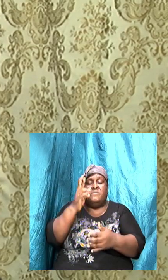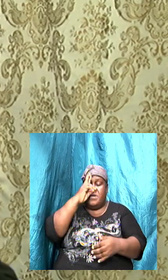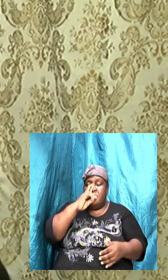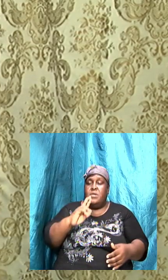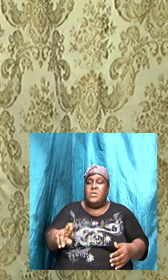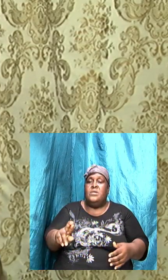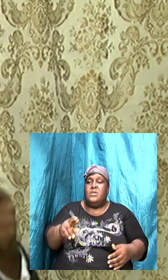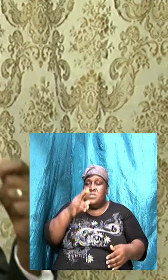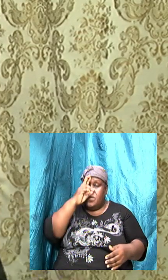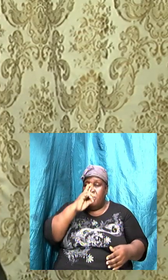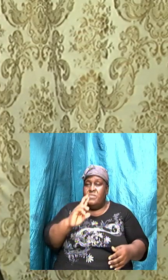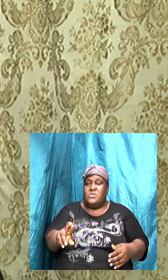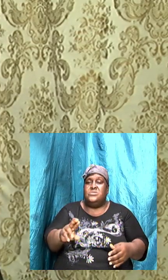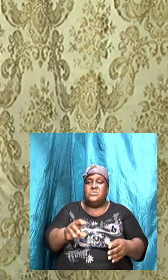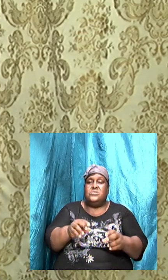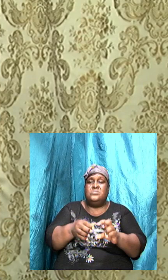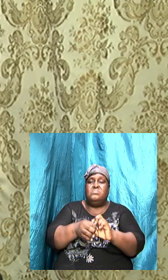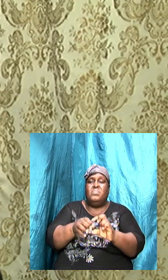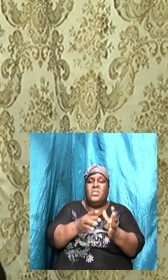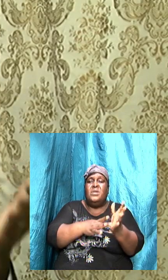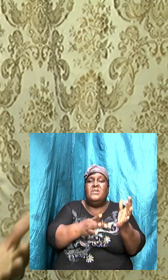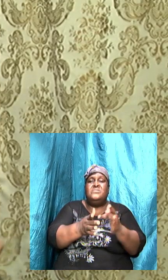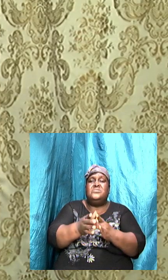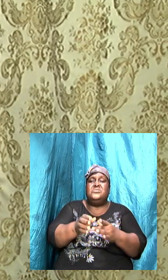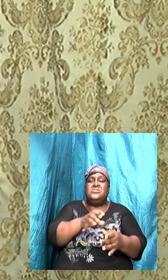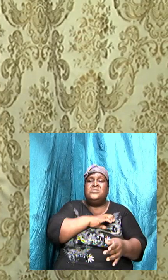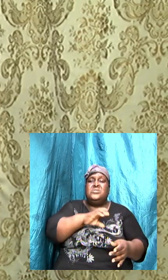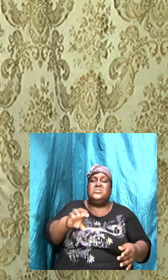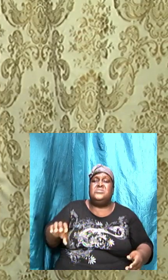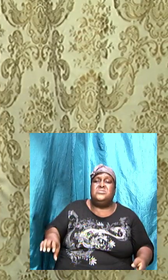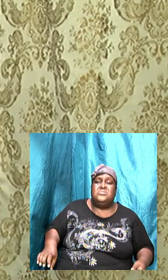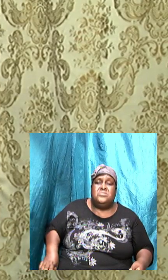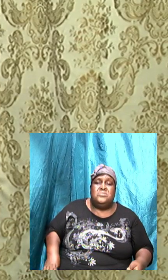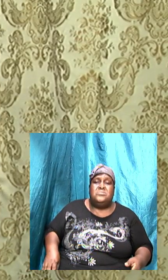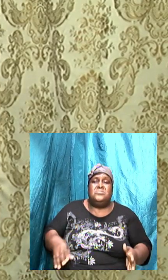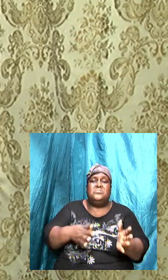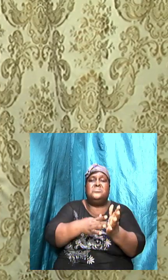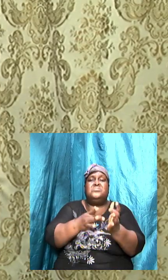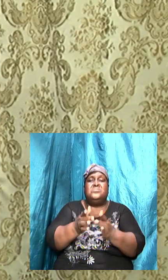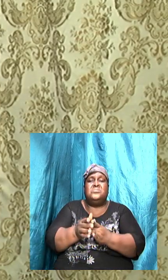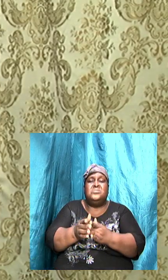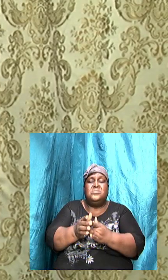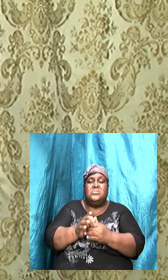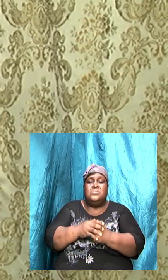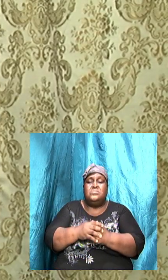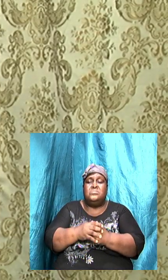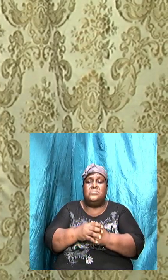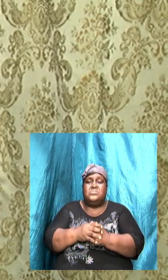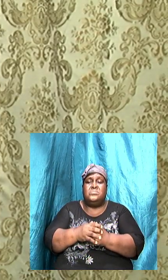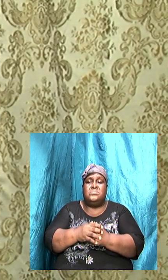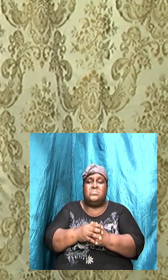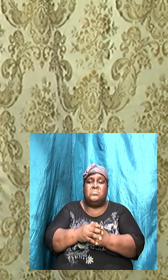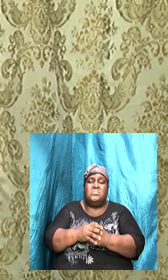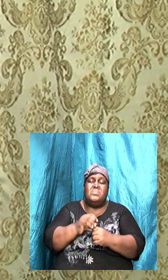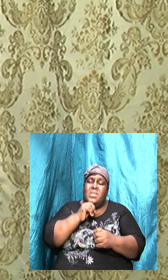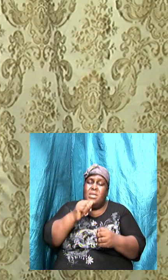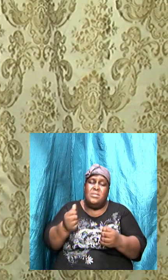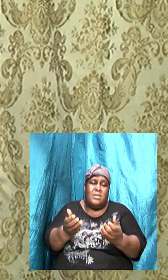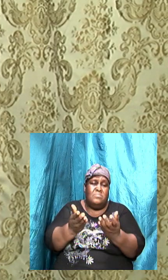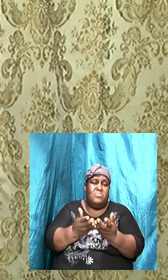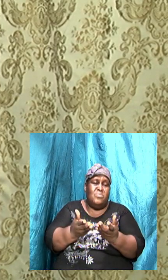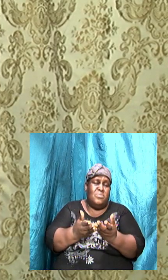of Jesus Christ. It is not even the revelation of St. John, as many will probably try to